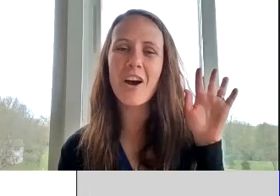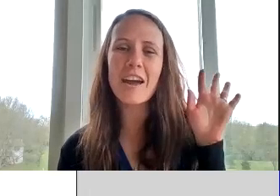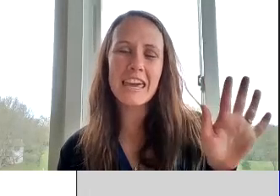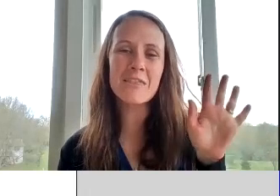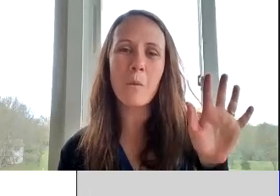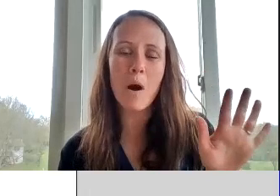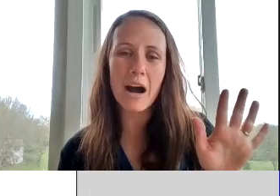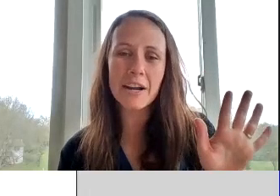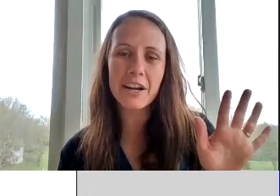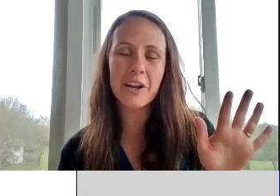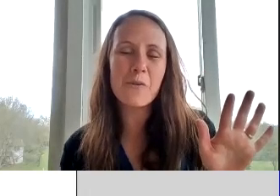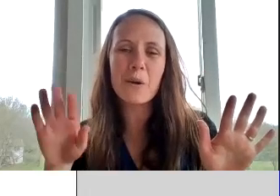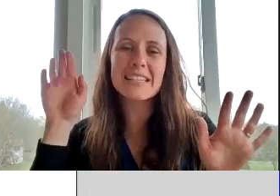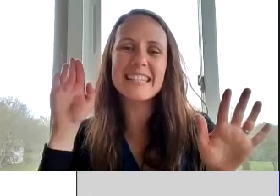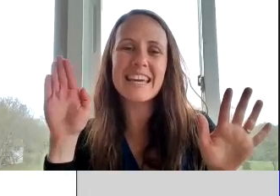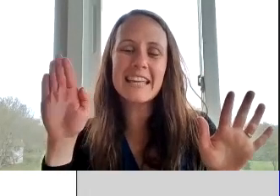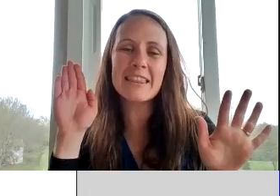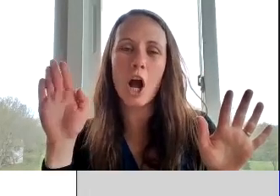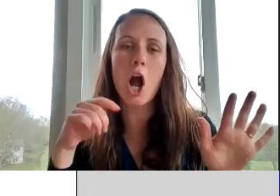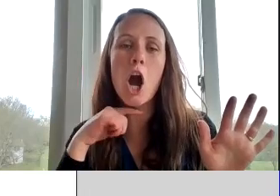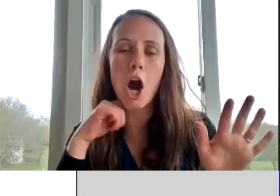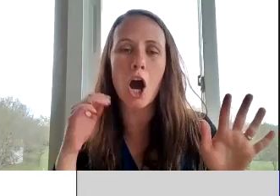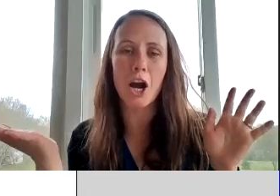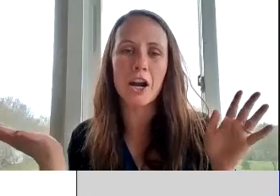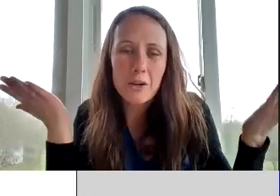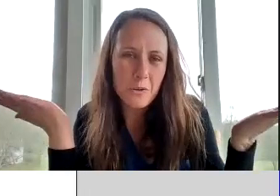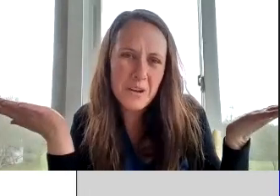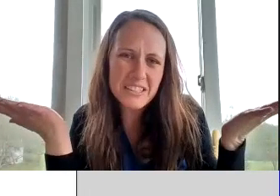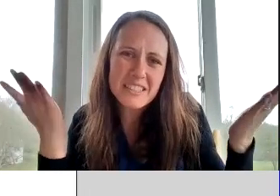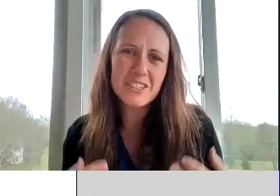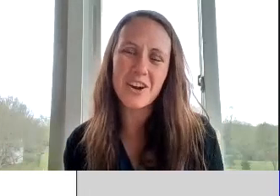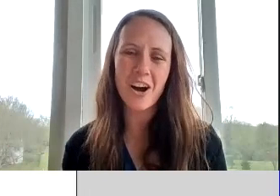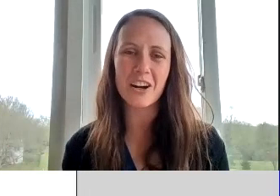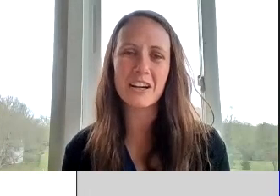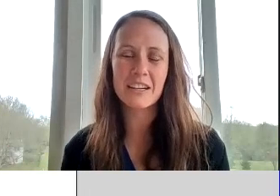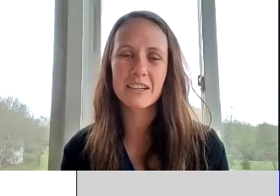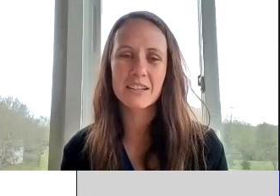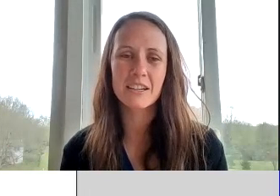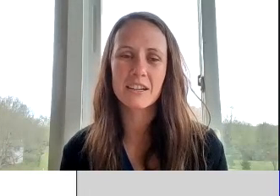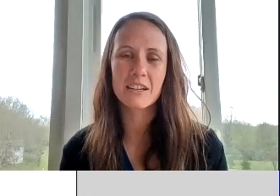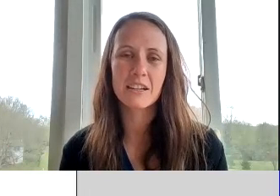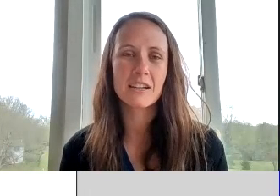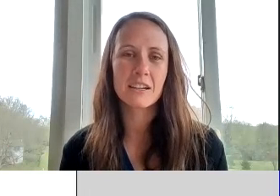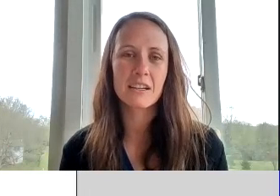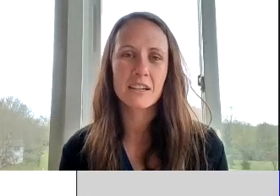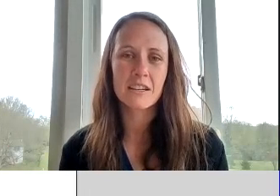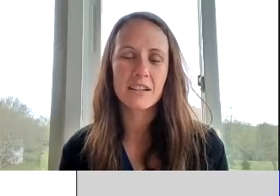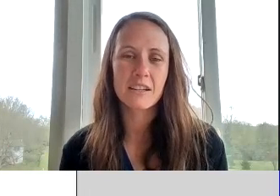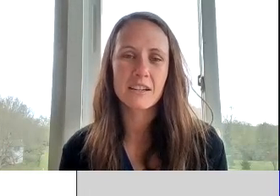Is the dog in the water or is he in the car? Where's the dog?